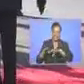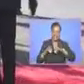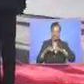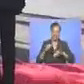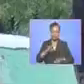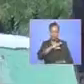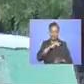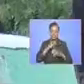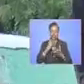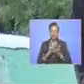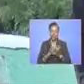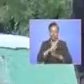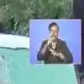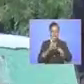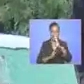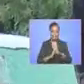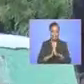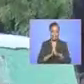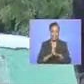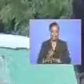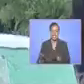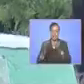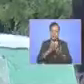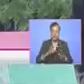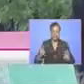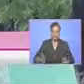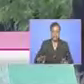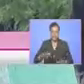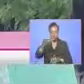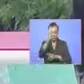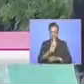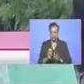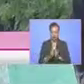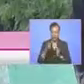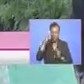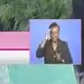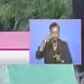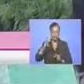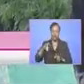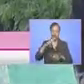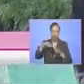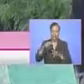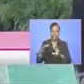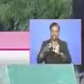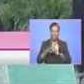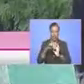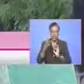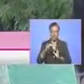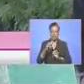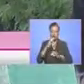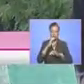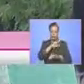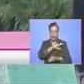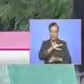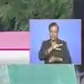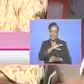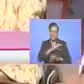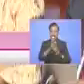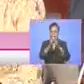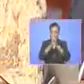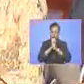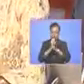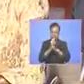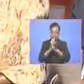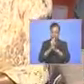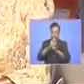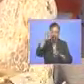in good hands. He brought his manners and respect with him when he joined the force. And so it gives me great pleasure to congratulate you, Anthony